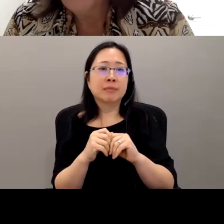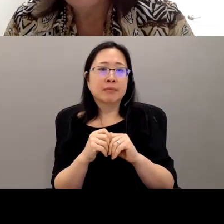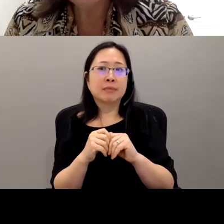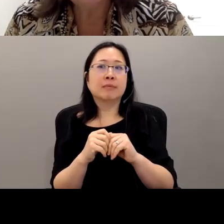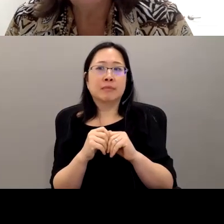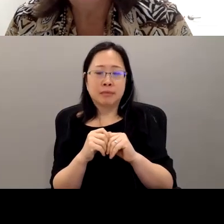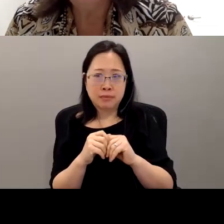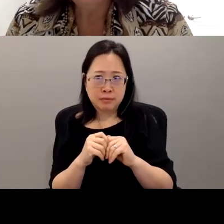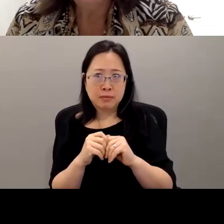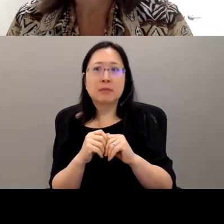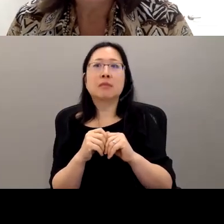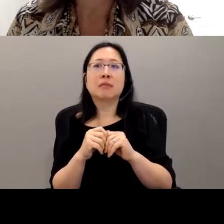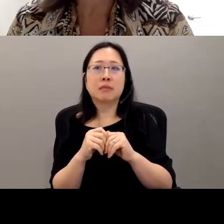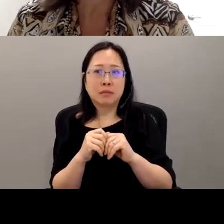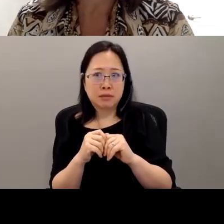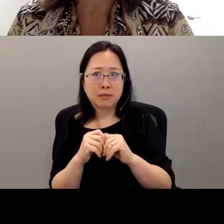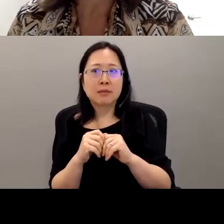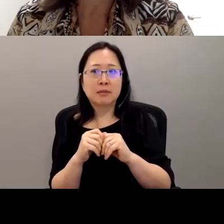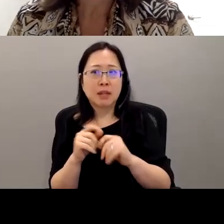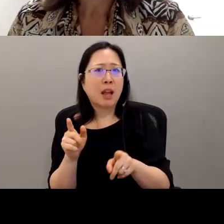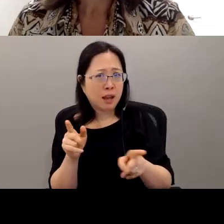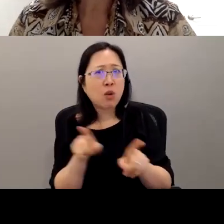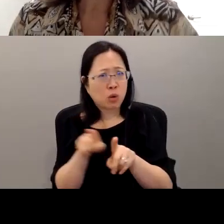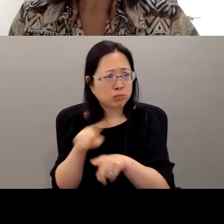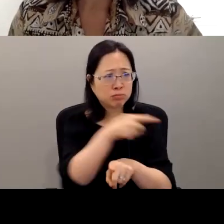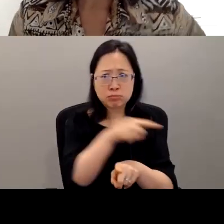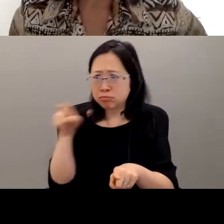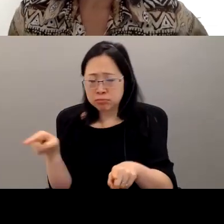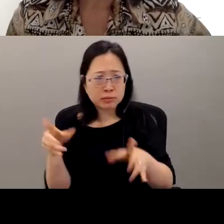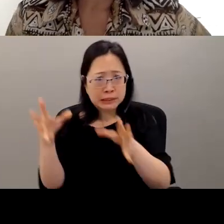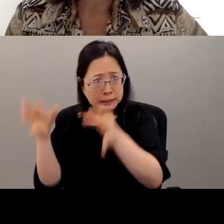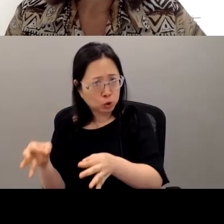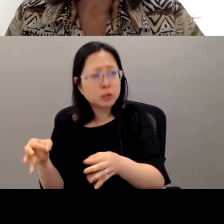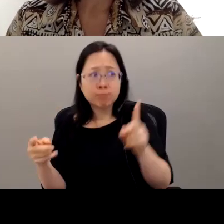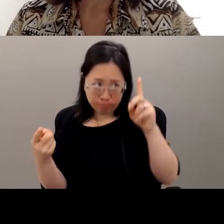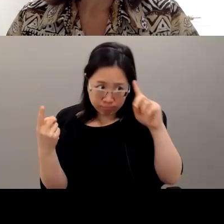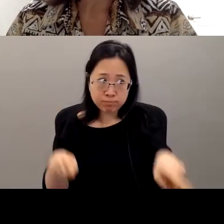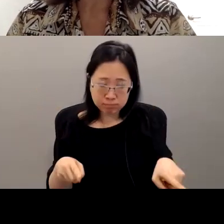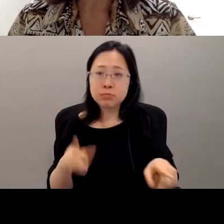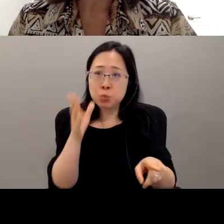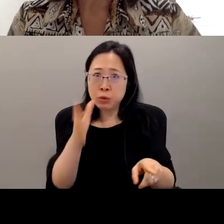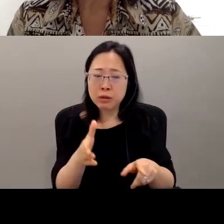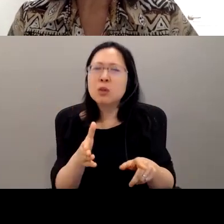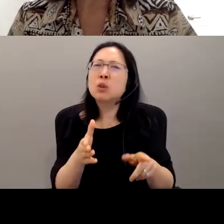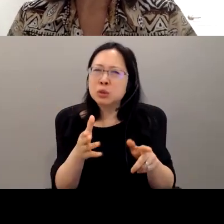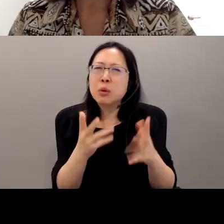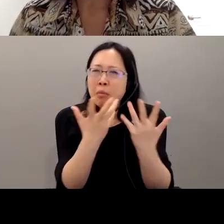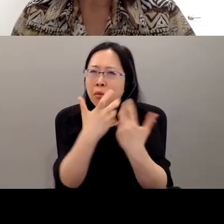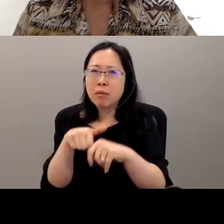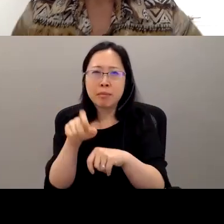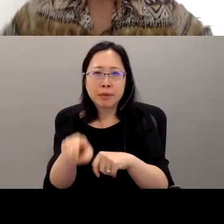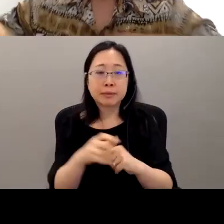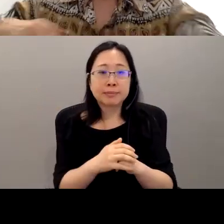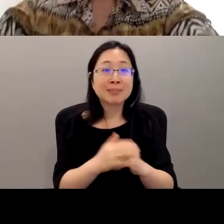to know as well what they have decided. So another area is the peer mentor